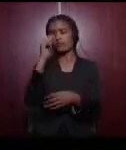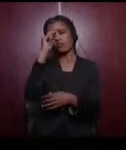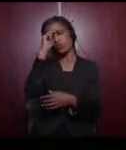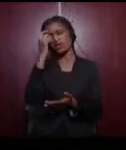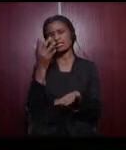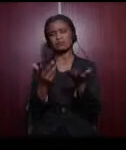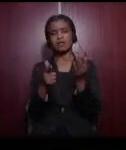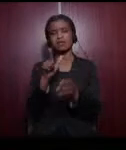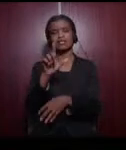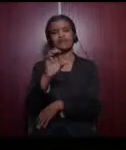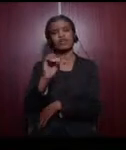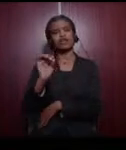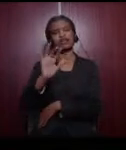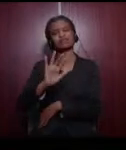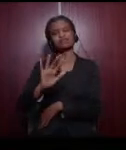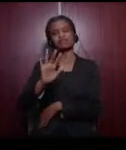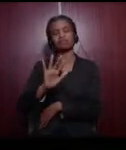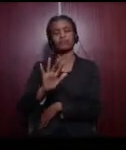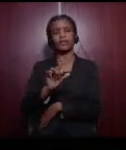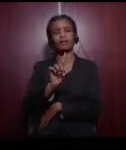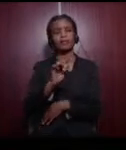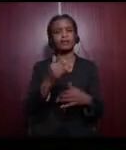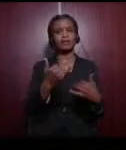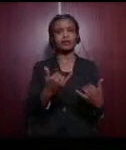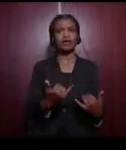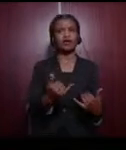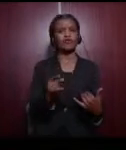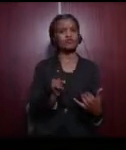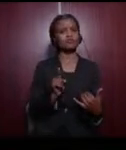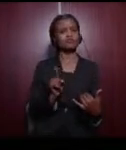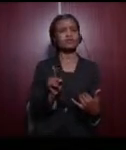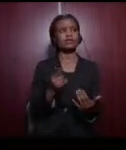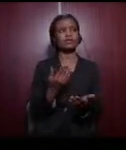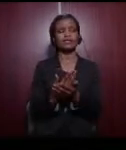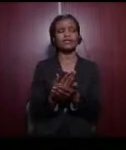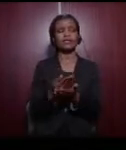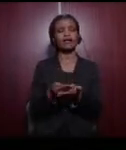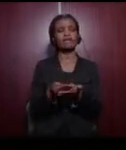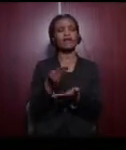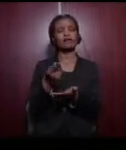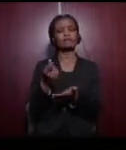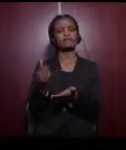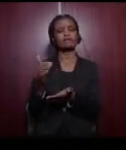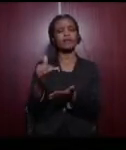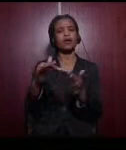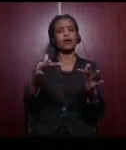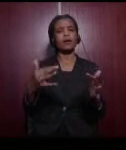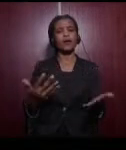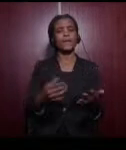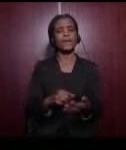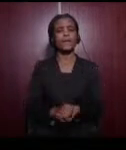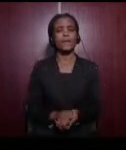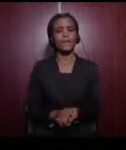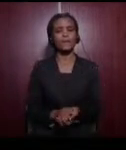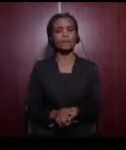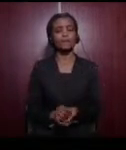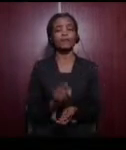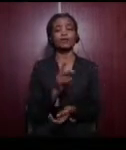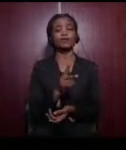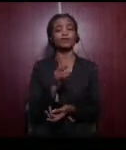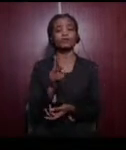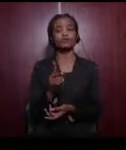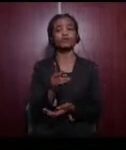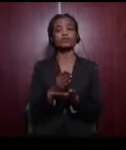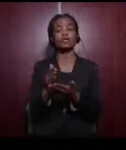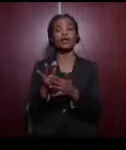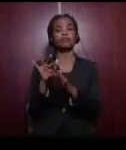we get assistance in fundraising for that? Also, for people who don't own organizations, but who are